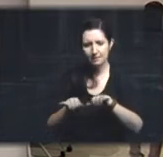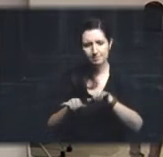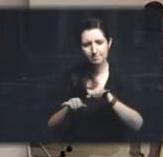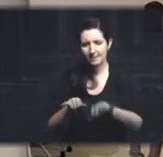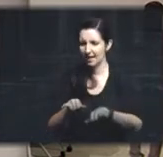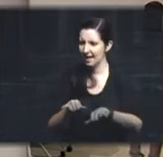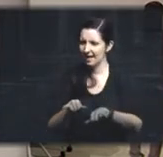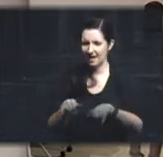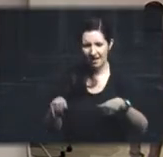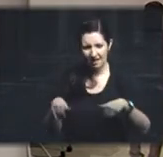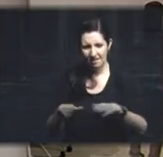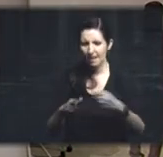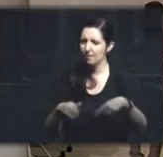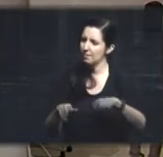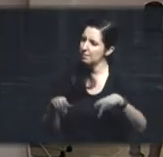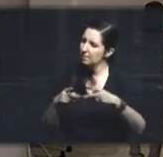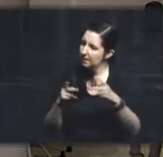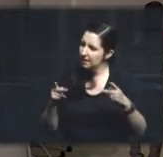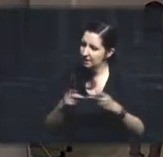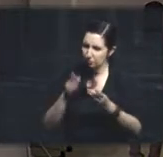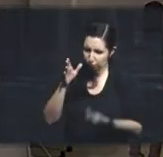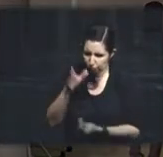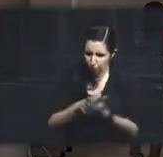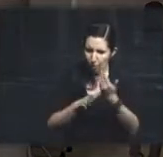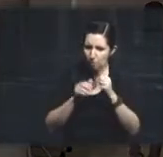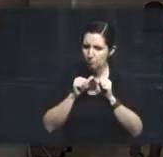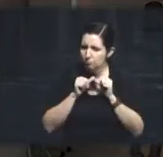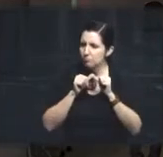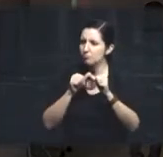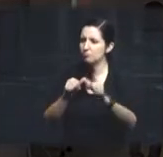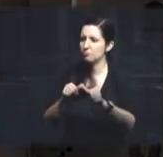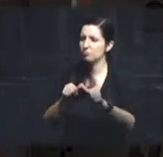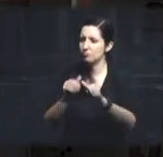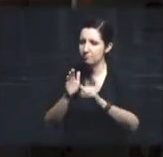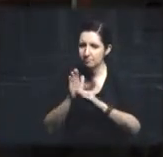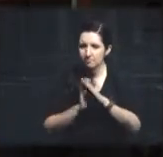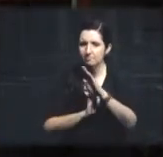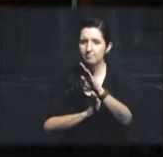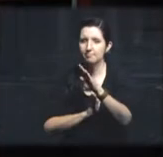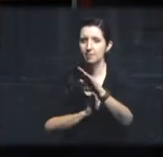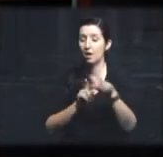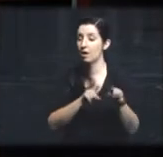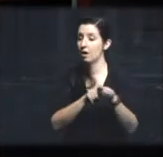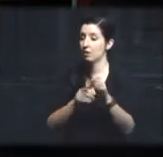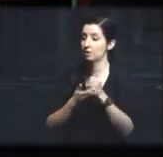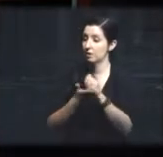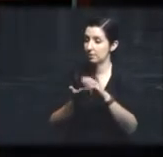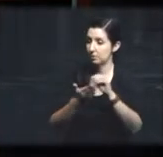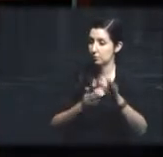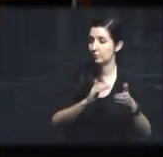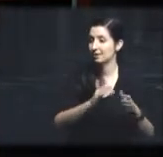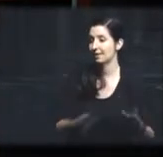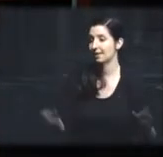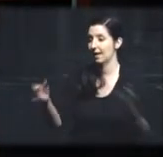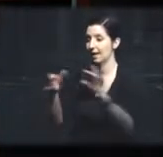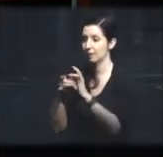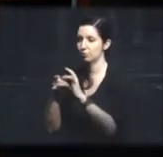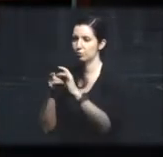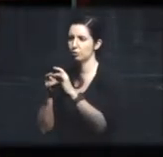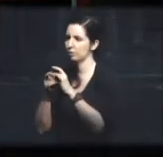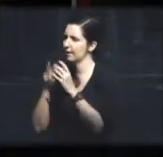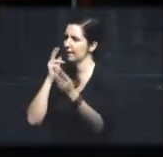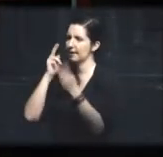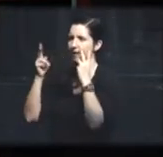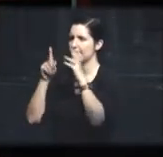and grow, connecting those students with visionary leaders in our community, whether they're government